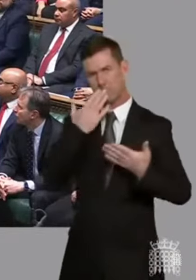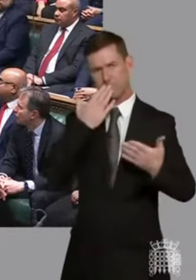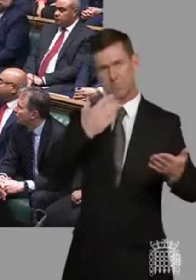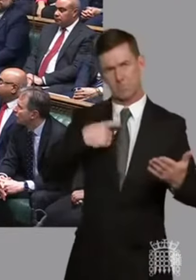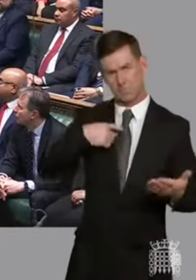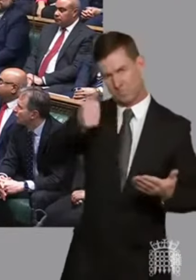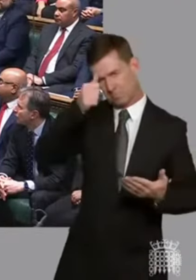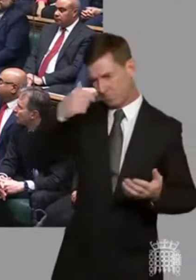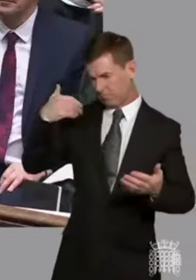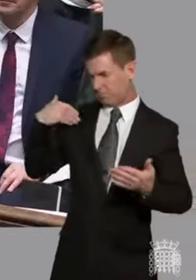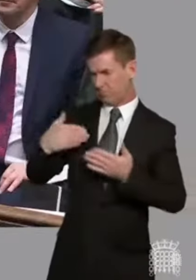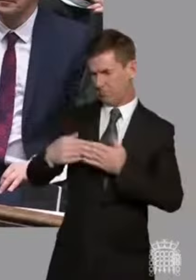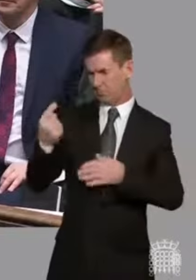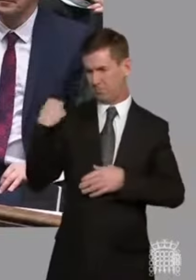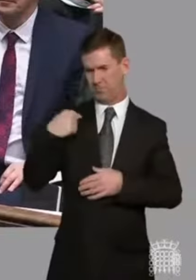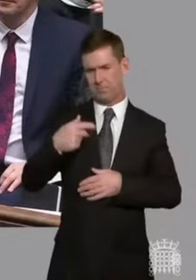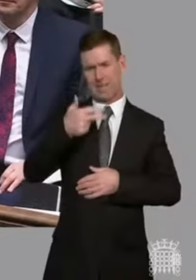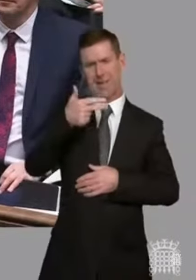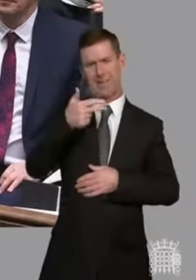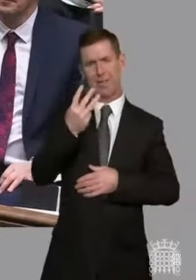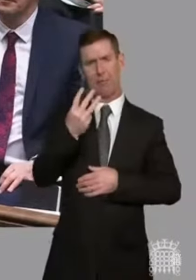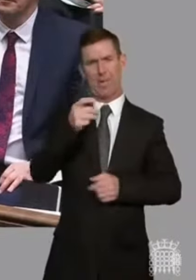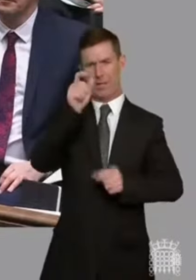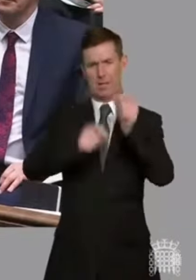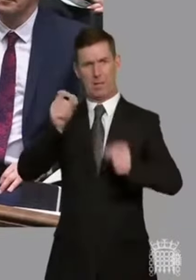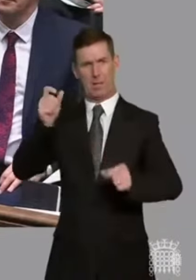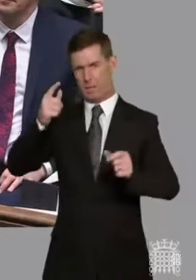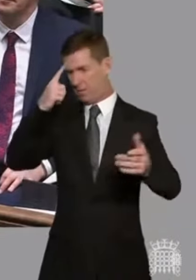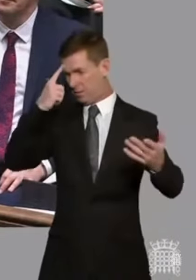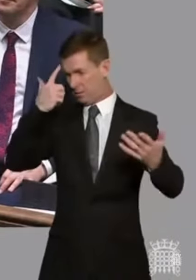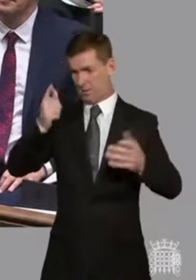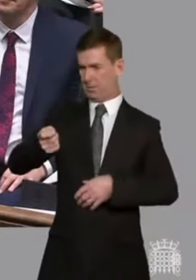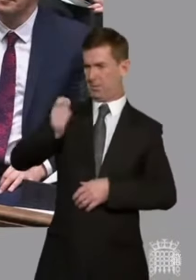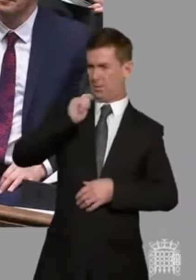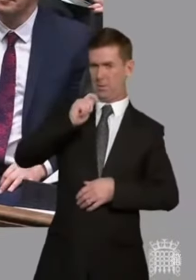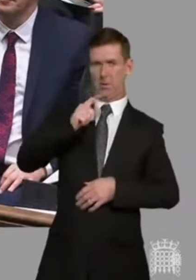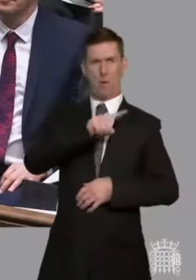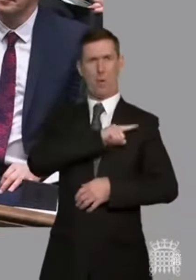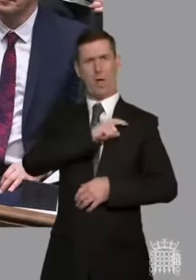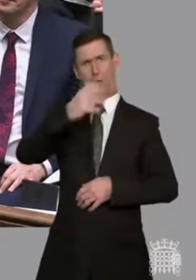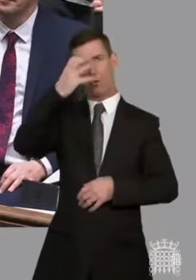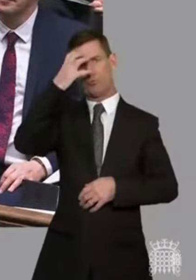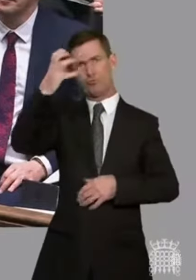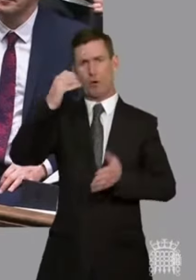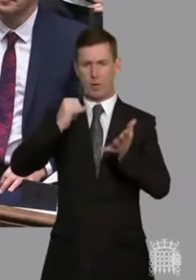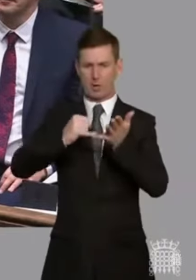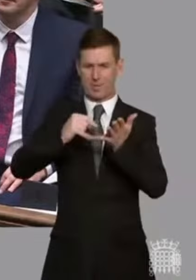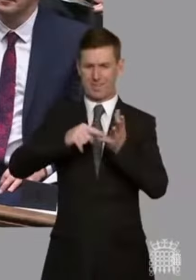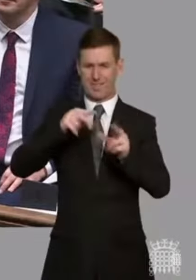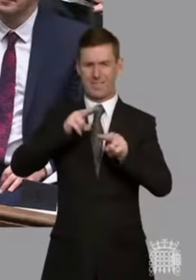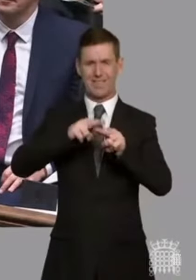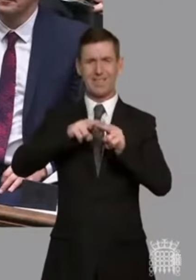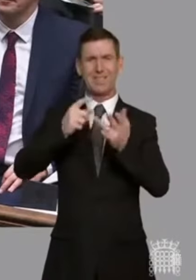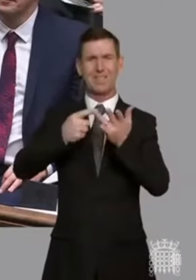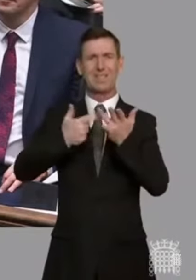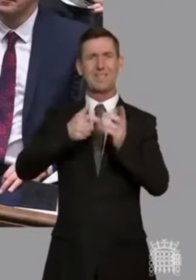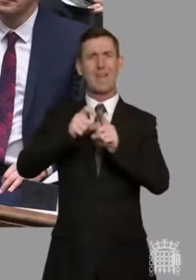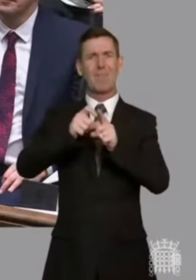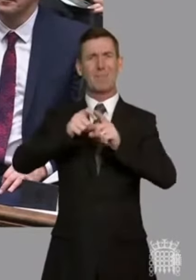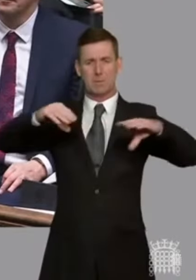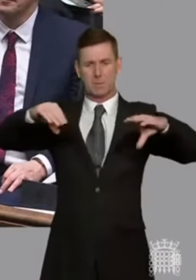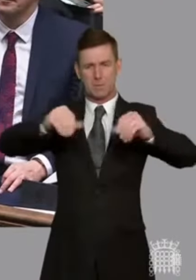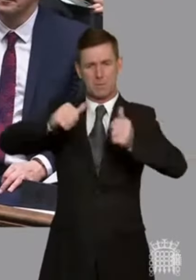Royal Stafford pottery firm. It is a crisis in our ceramics industry. Escalating prices for energy and fake and foreign